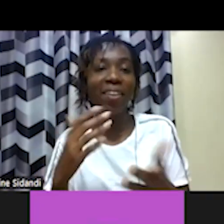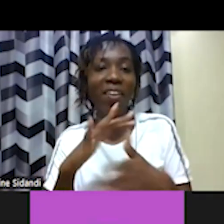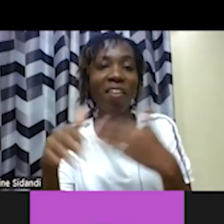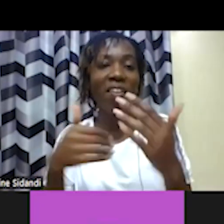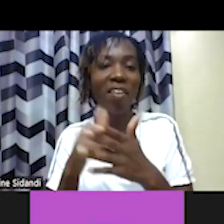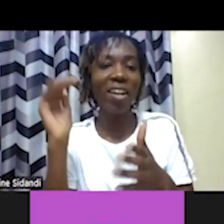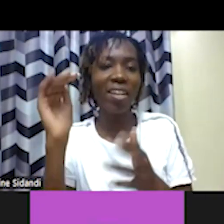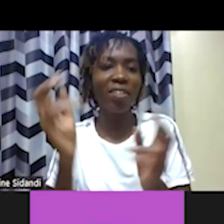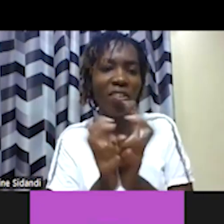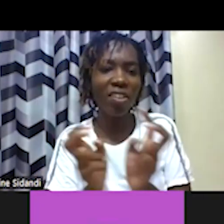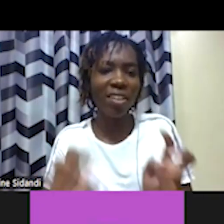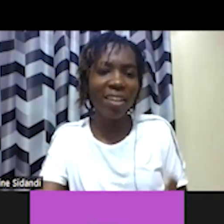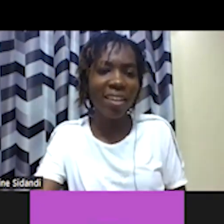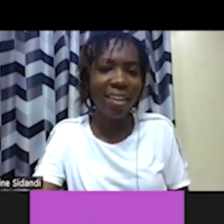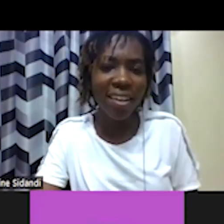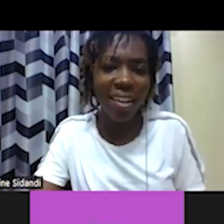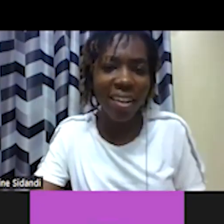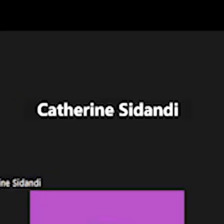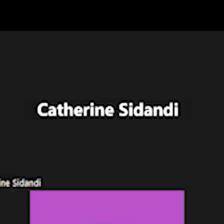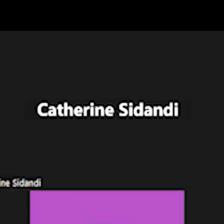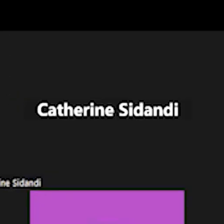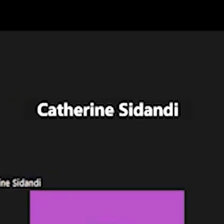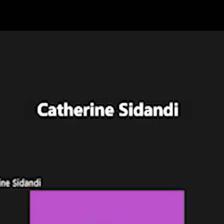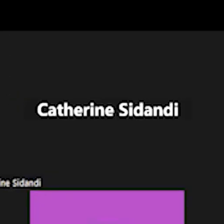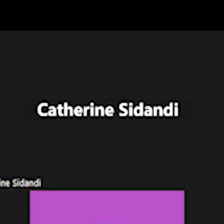number. It's on the chat, guys.